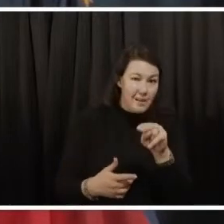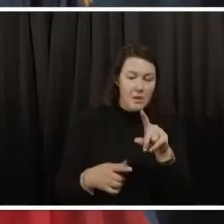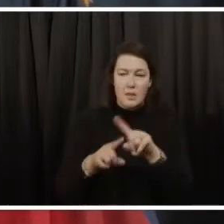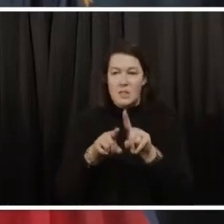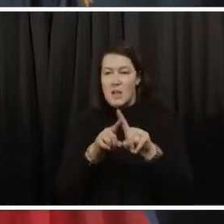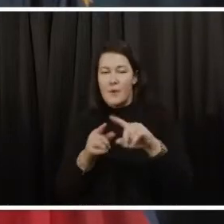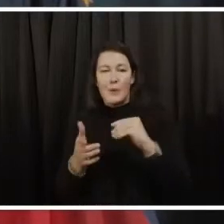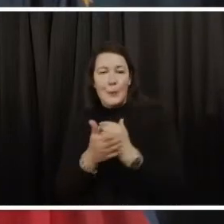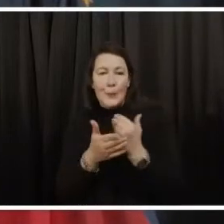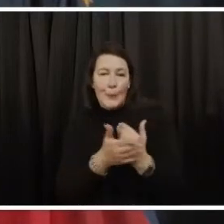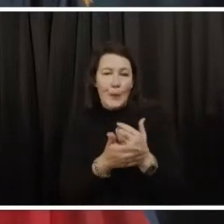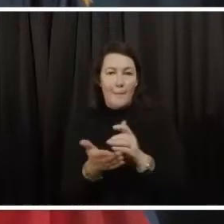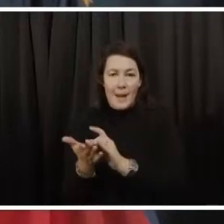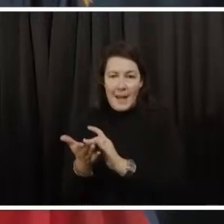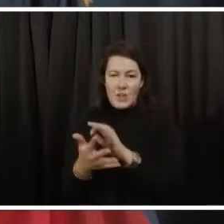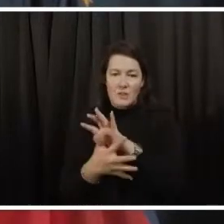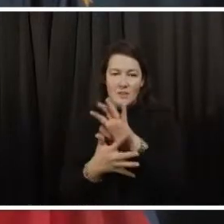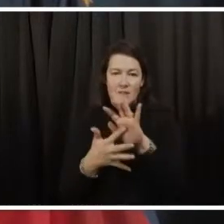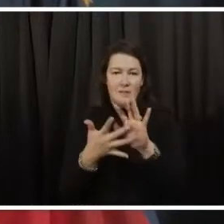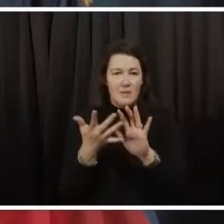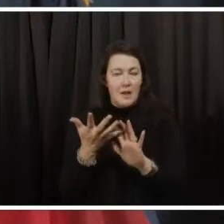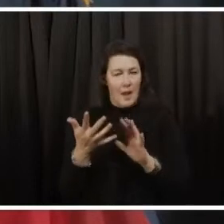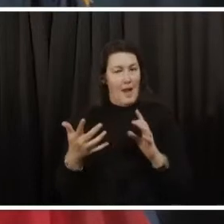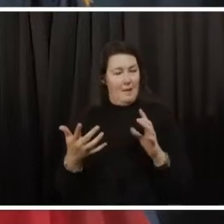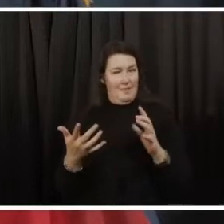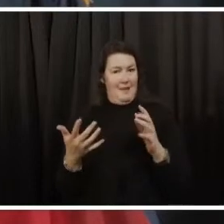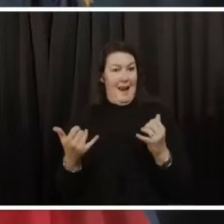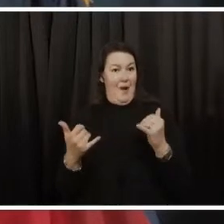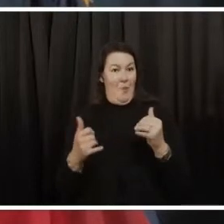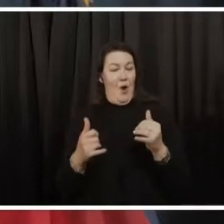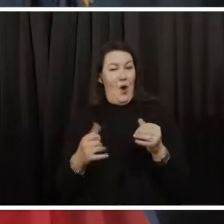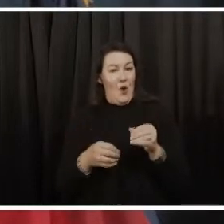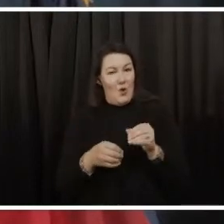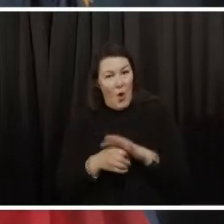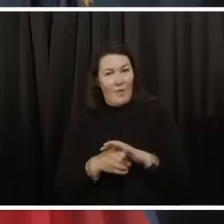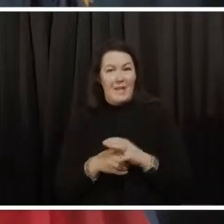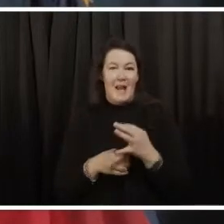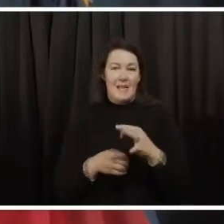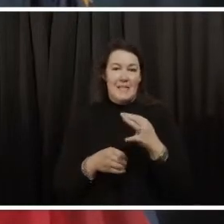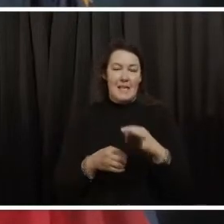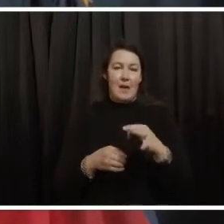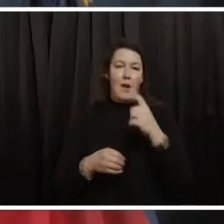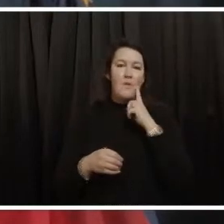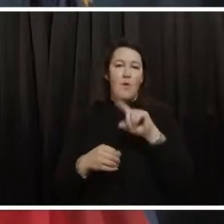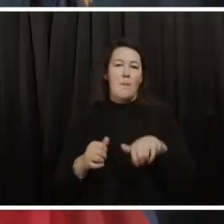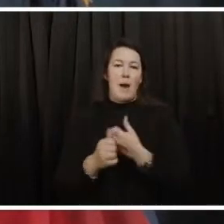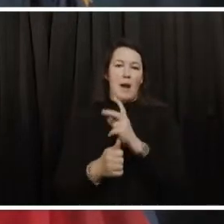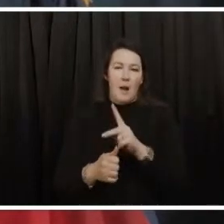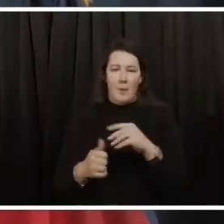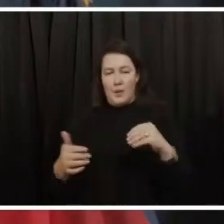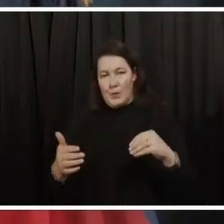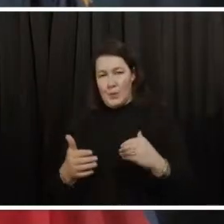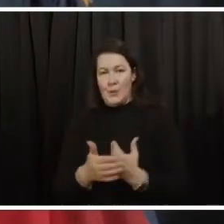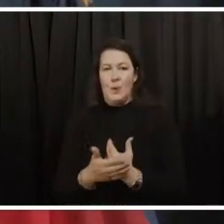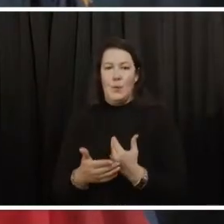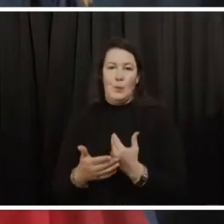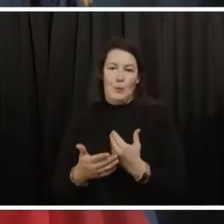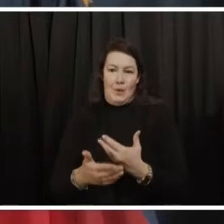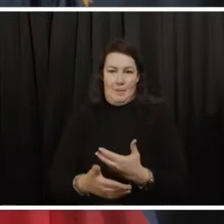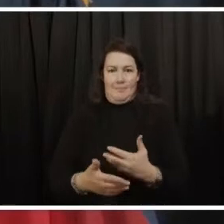can alleviate headaches, and the COVID-19 vaccine, formulated with decades of research to back up the new methodology, prevents